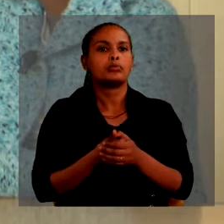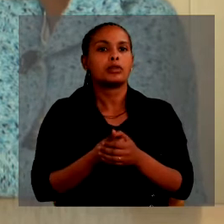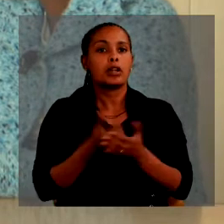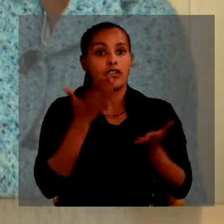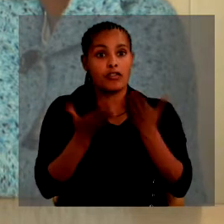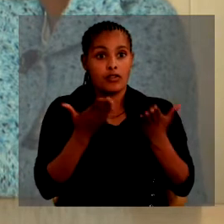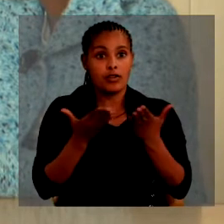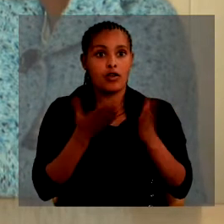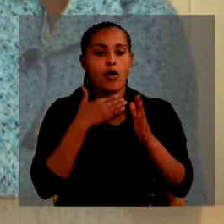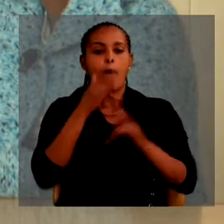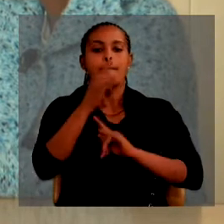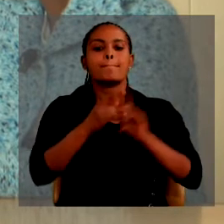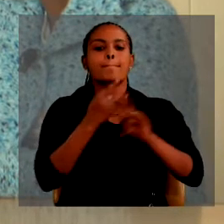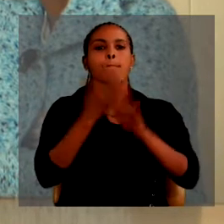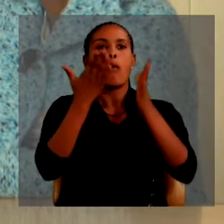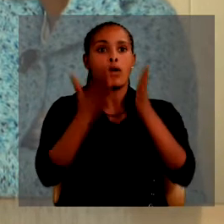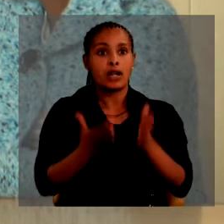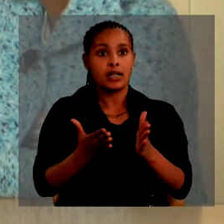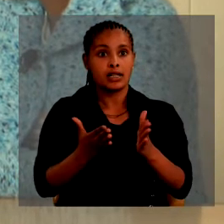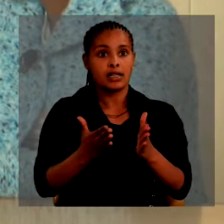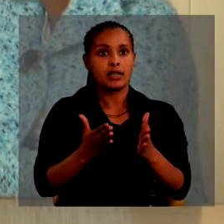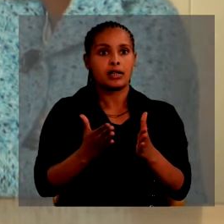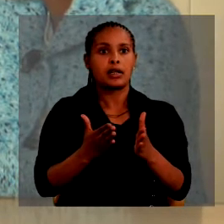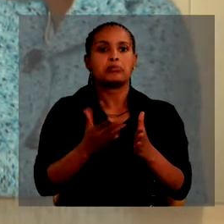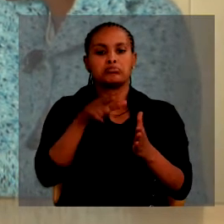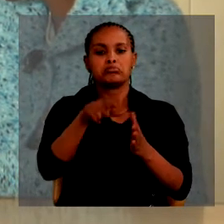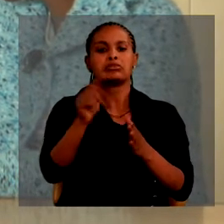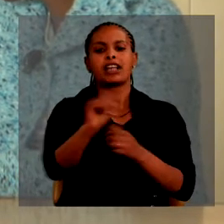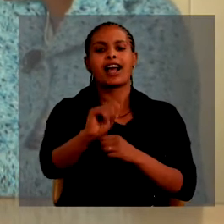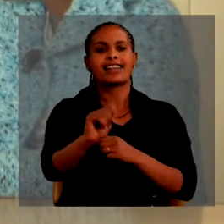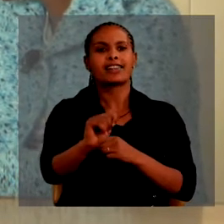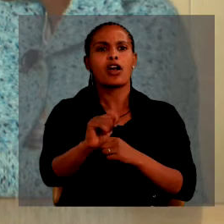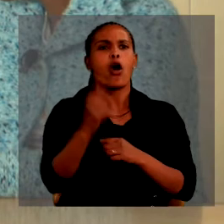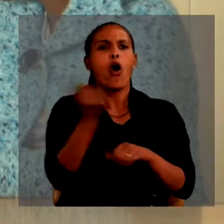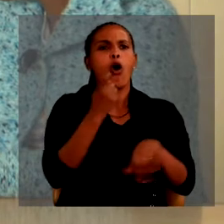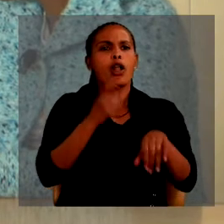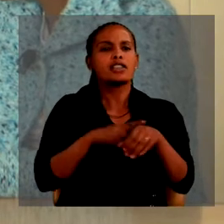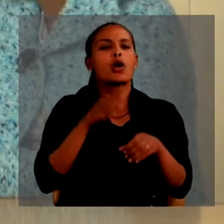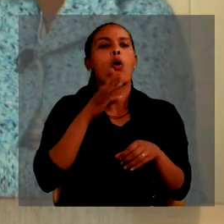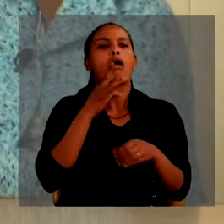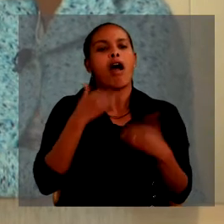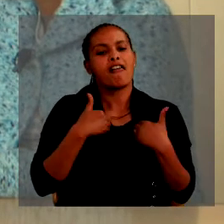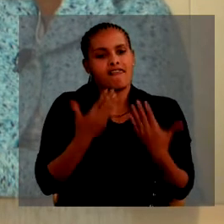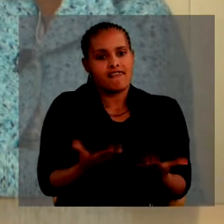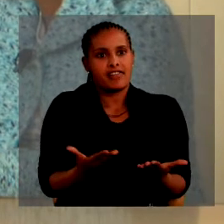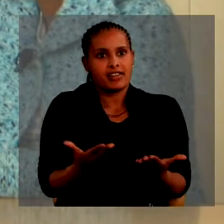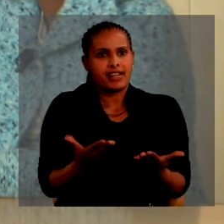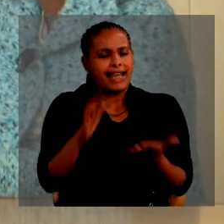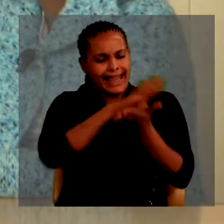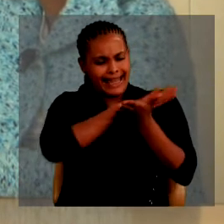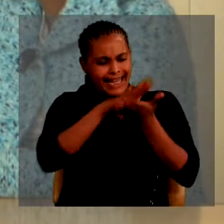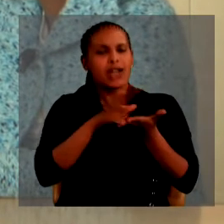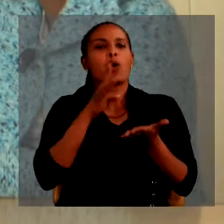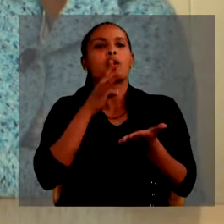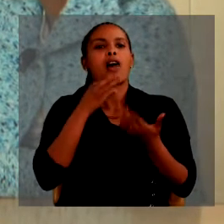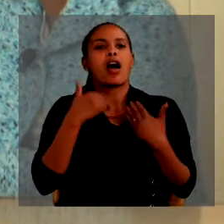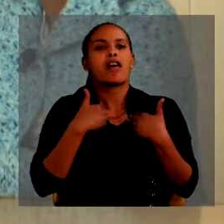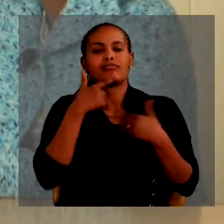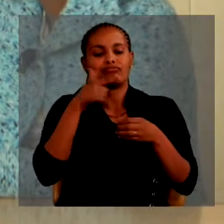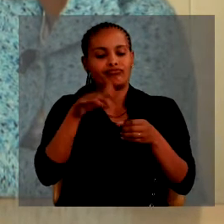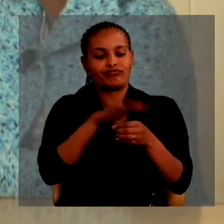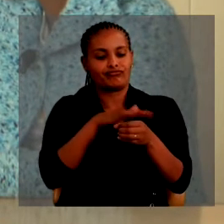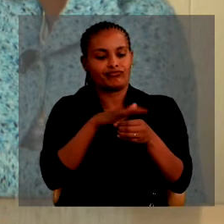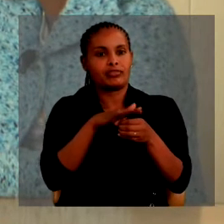If you look at the modern latrines, there is always water, clean water on the